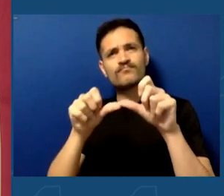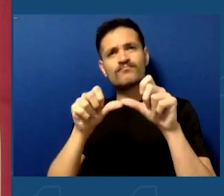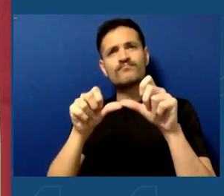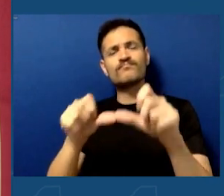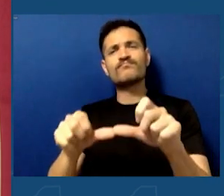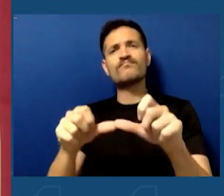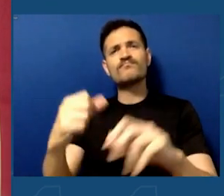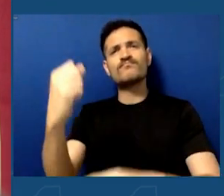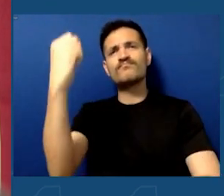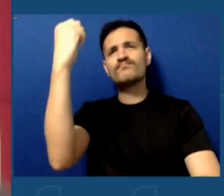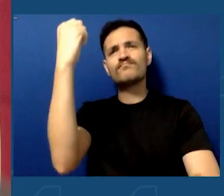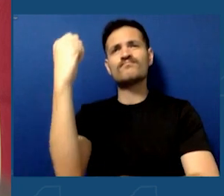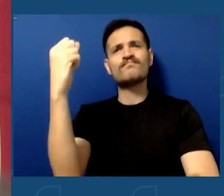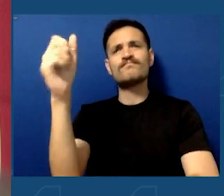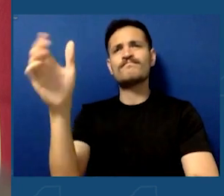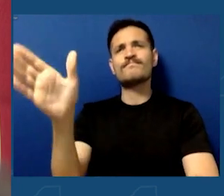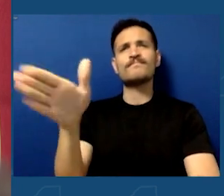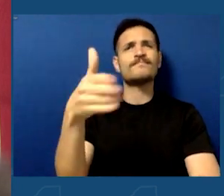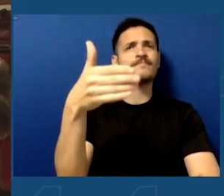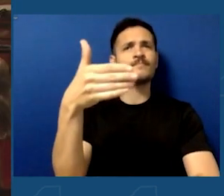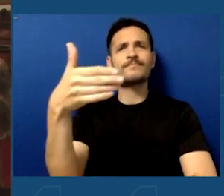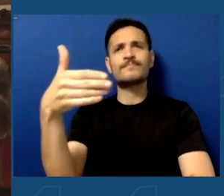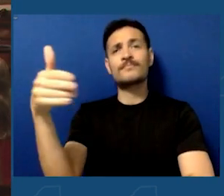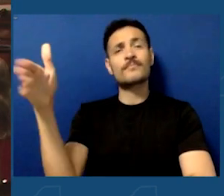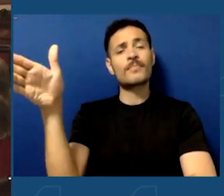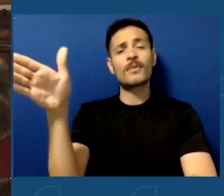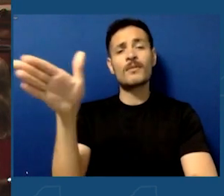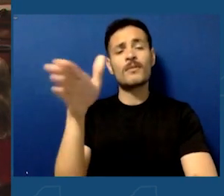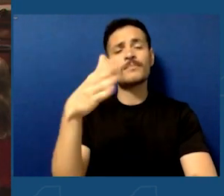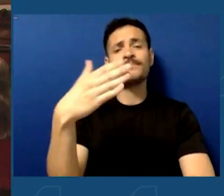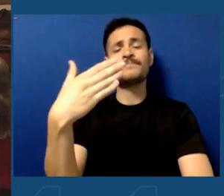gallantly streaming, and